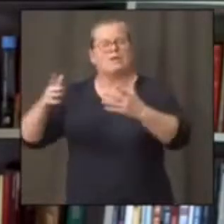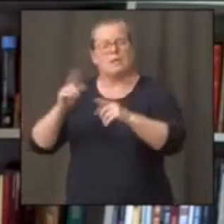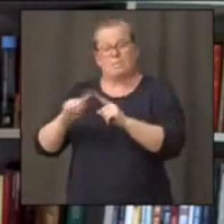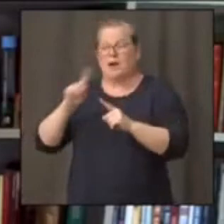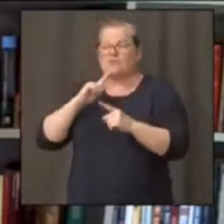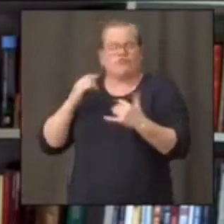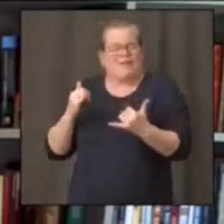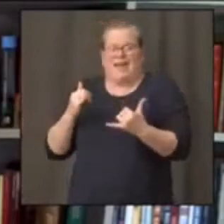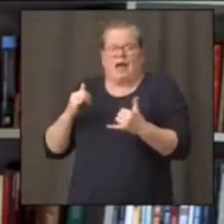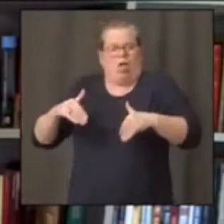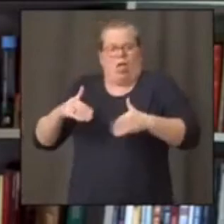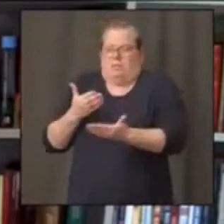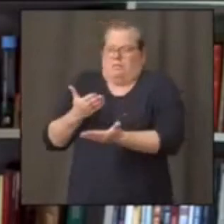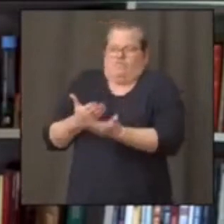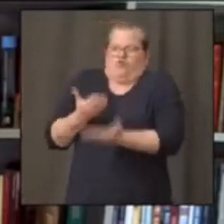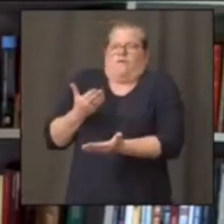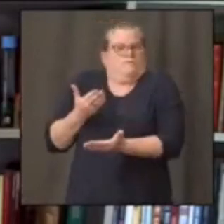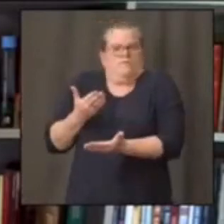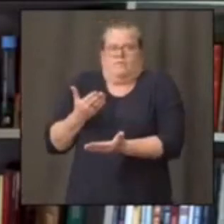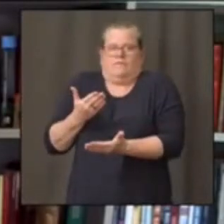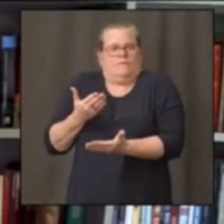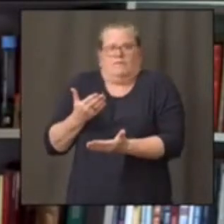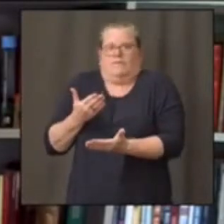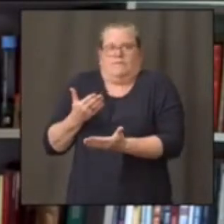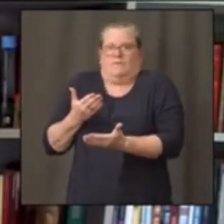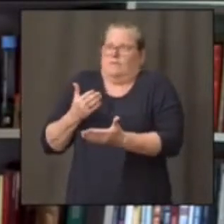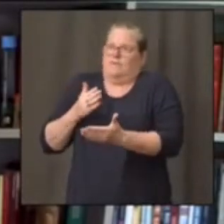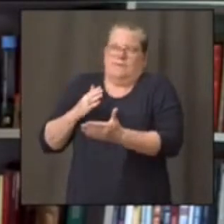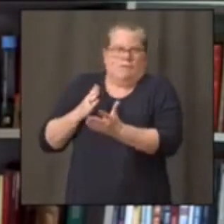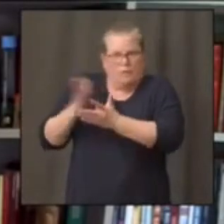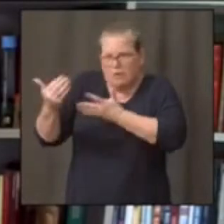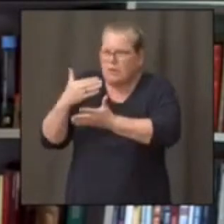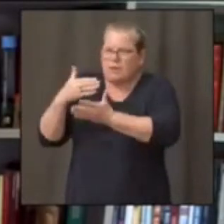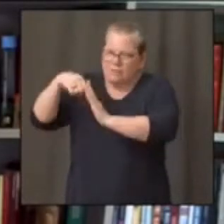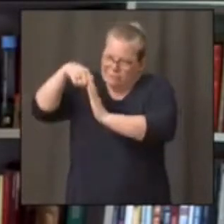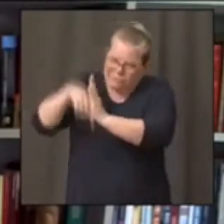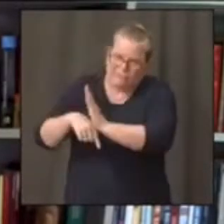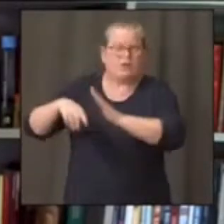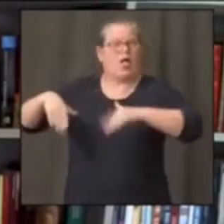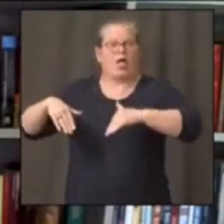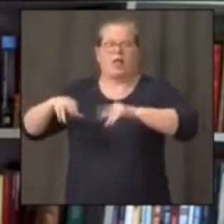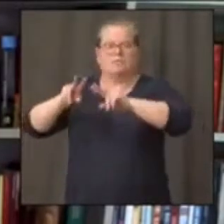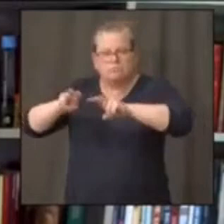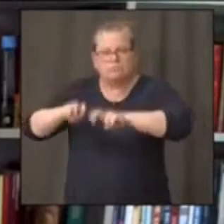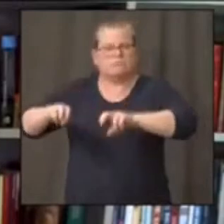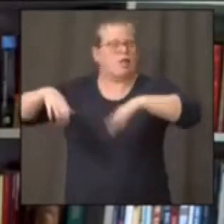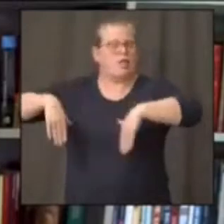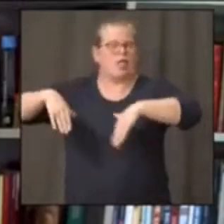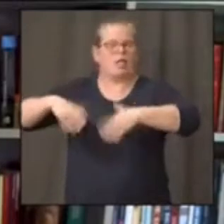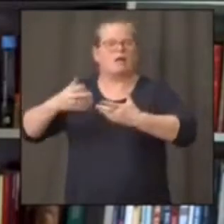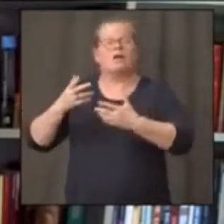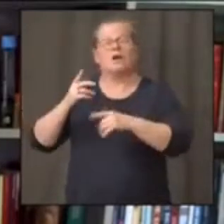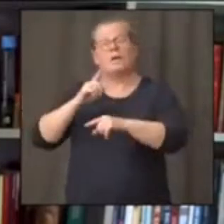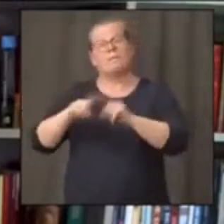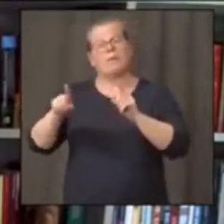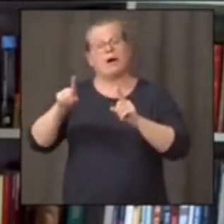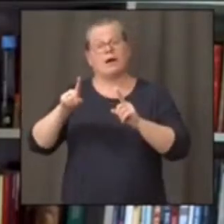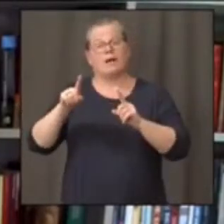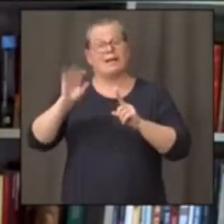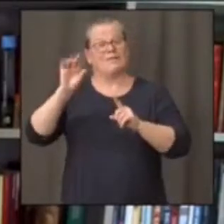have that kind of comprehensive look to know that. But certainly, I think if you go back to the